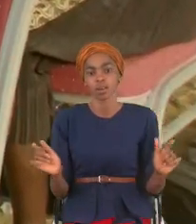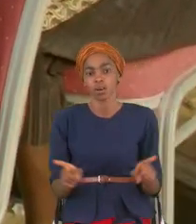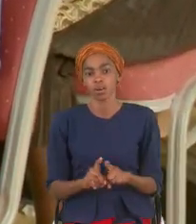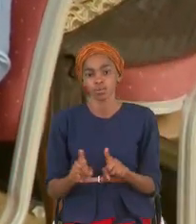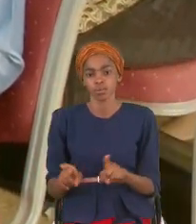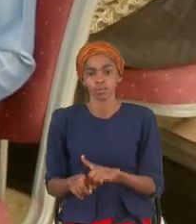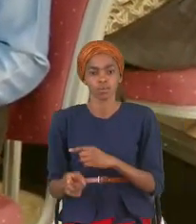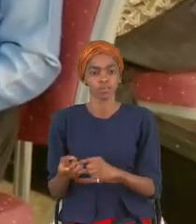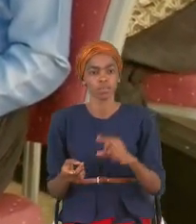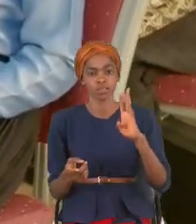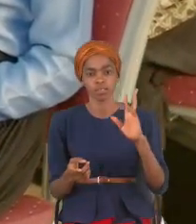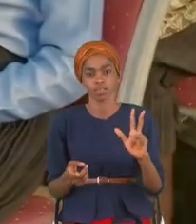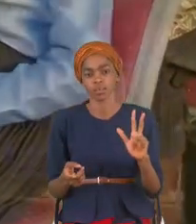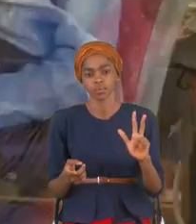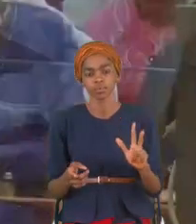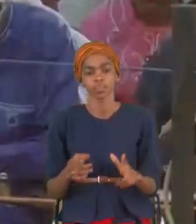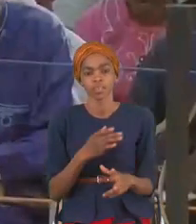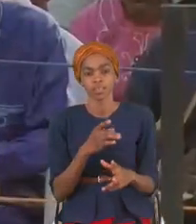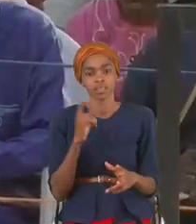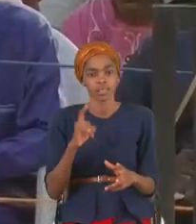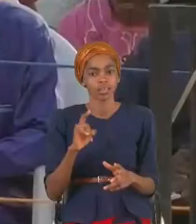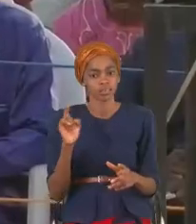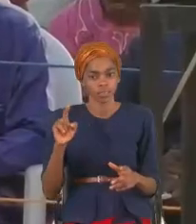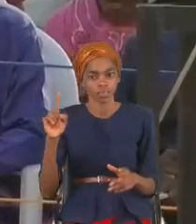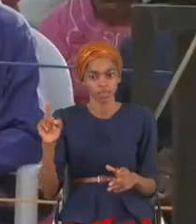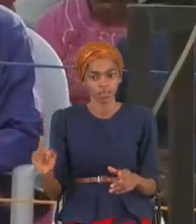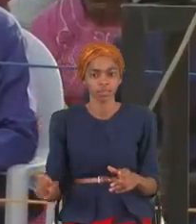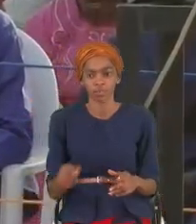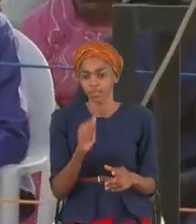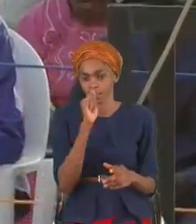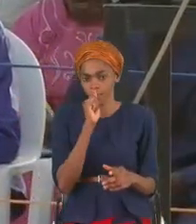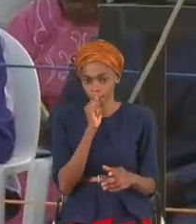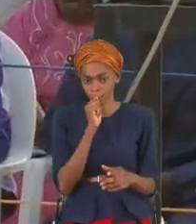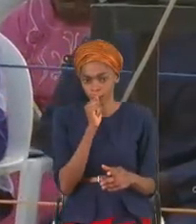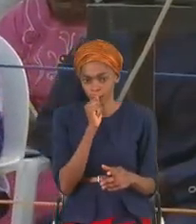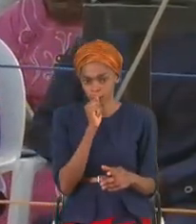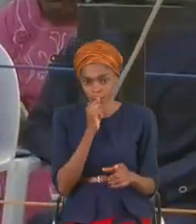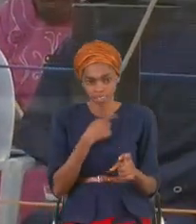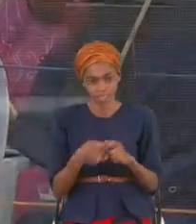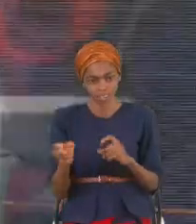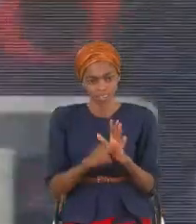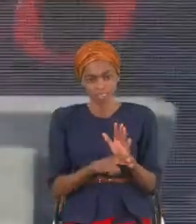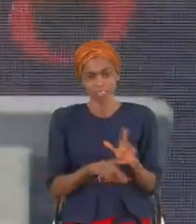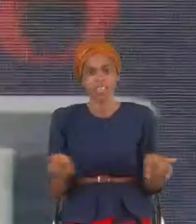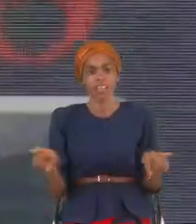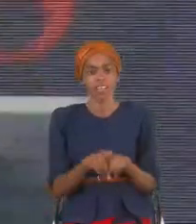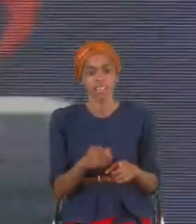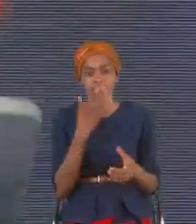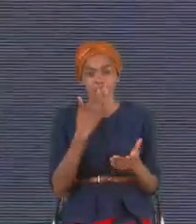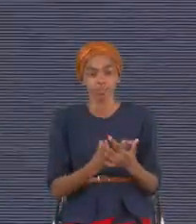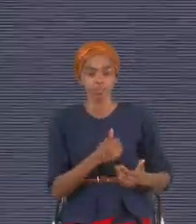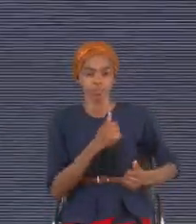3, it says, thou therefore endure hardness as a good